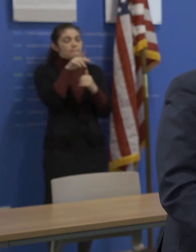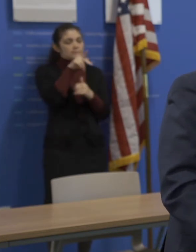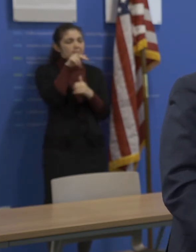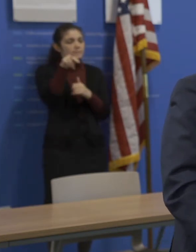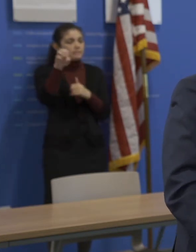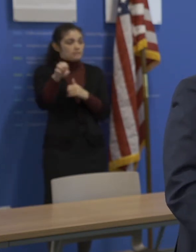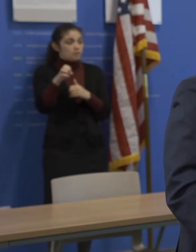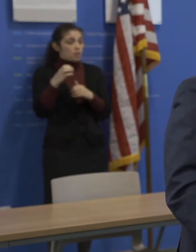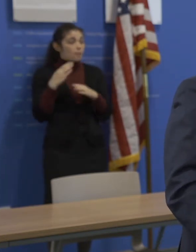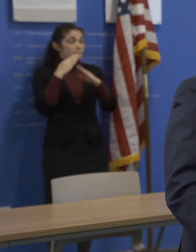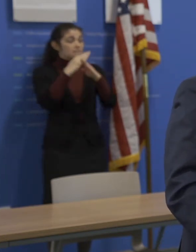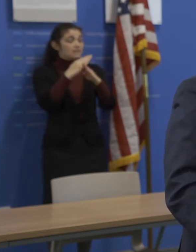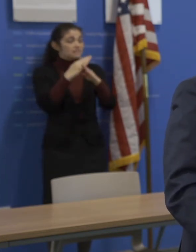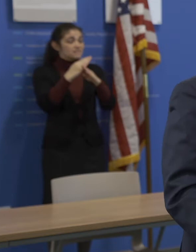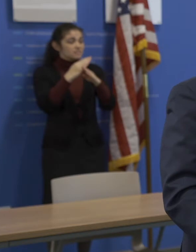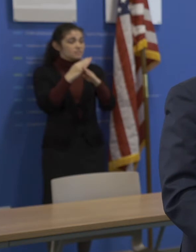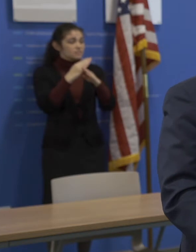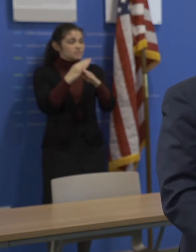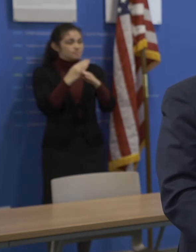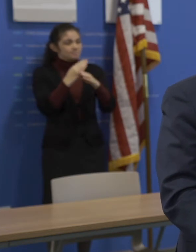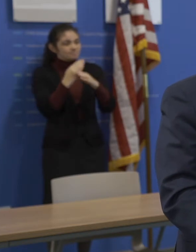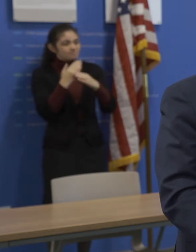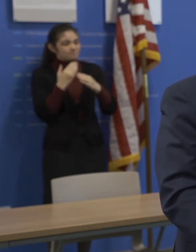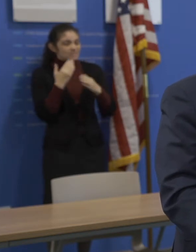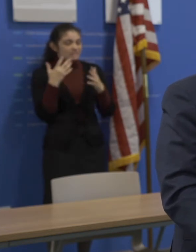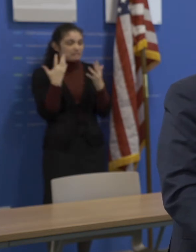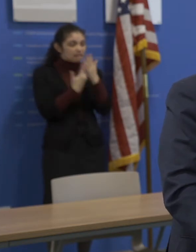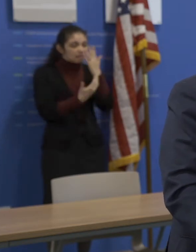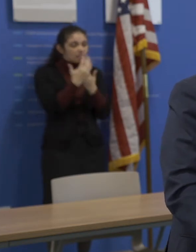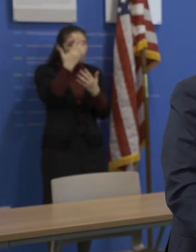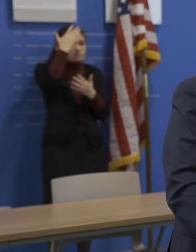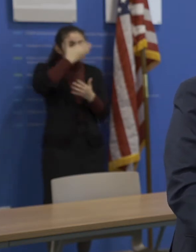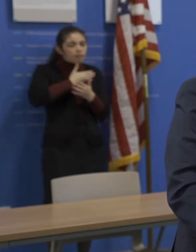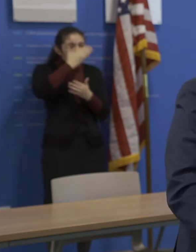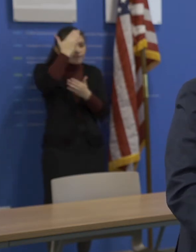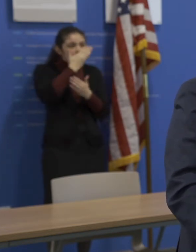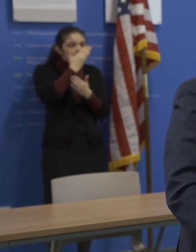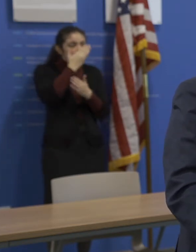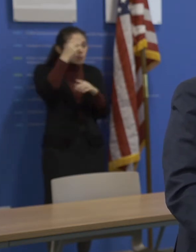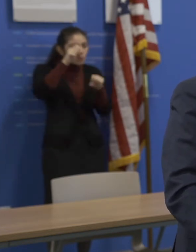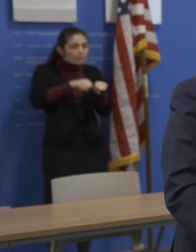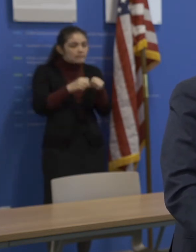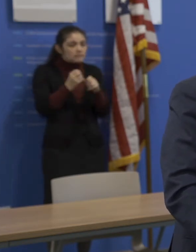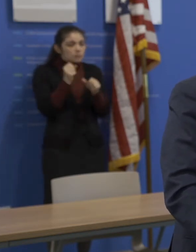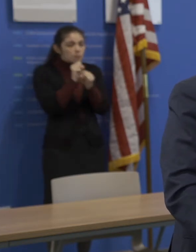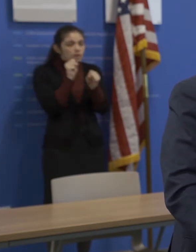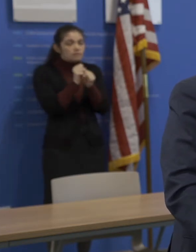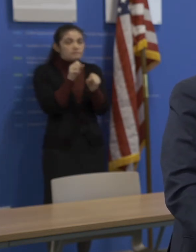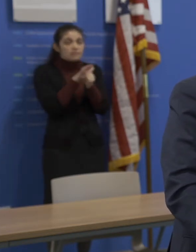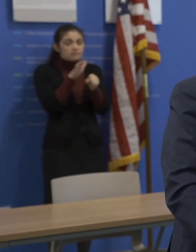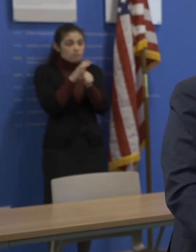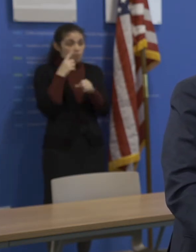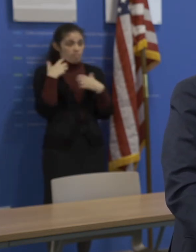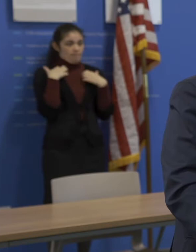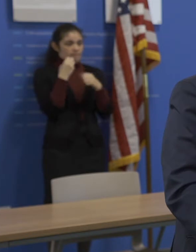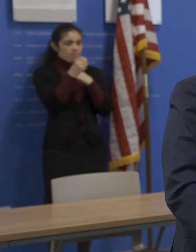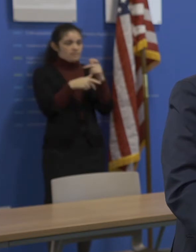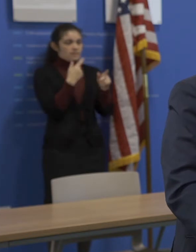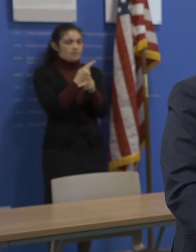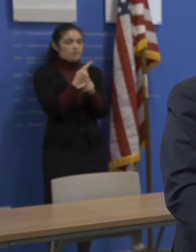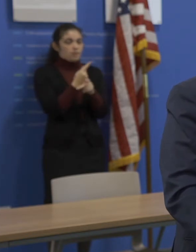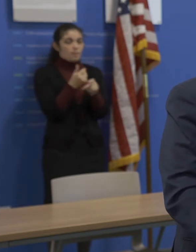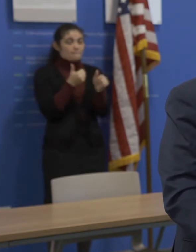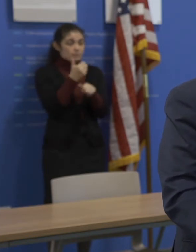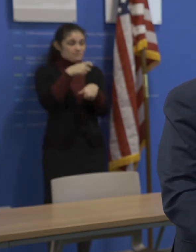PPEs are the protective gear, the gloves, the face masks that people need, especially caregivers